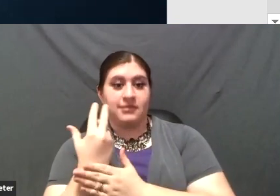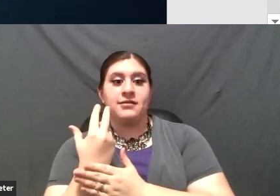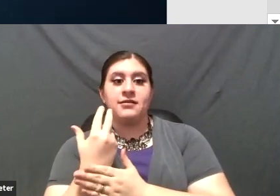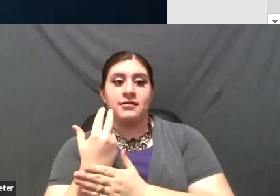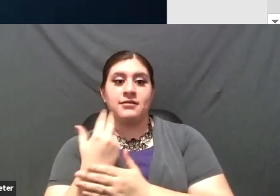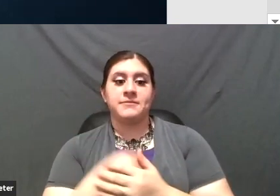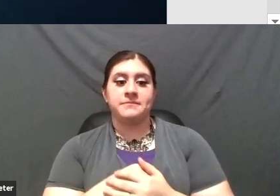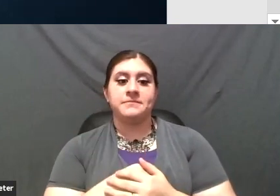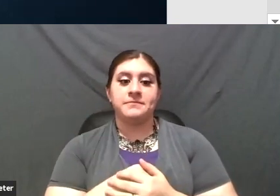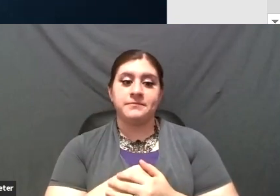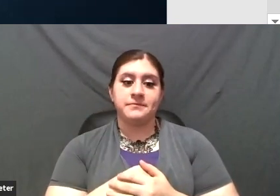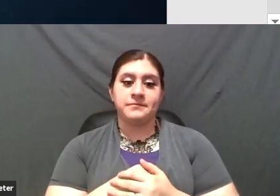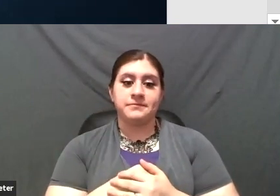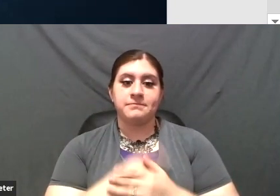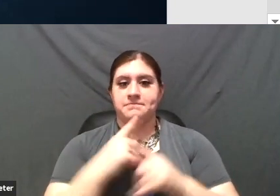epidemiology.